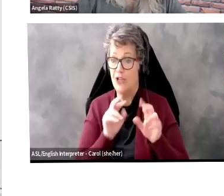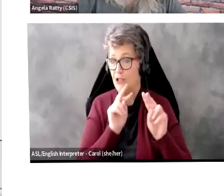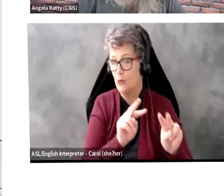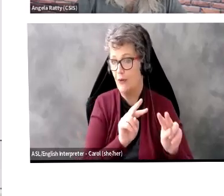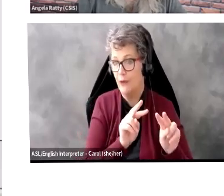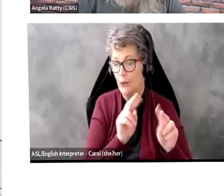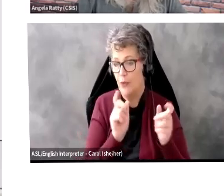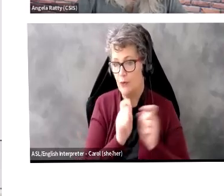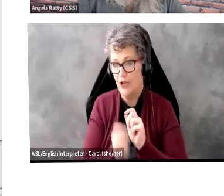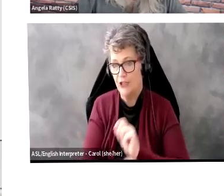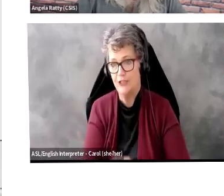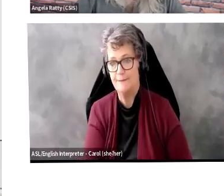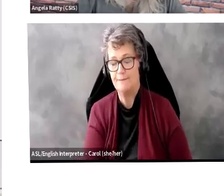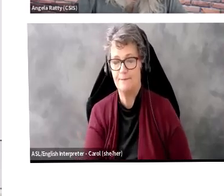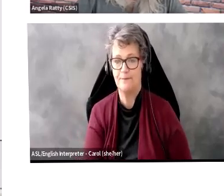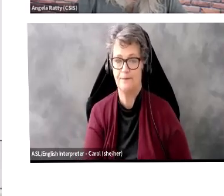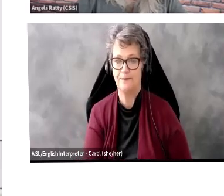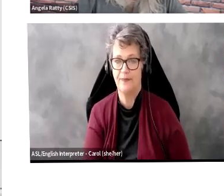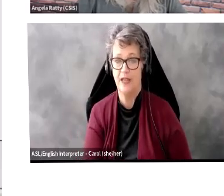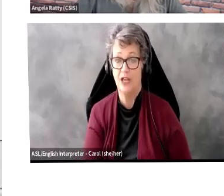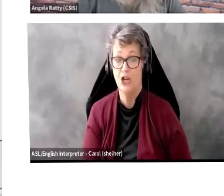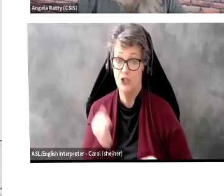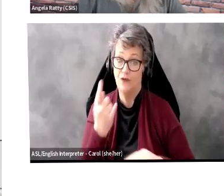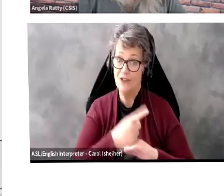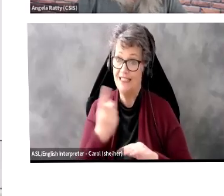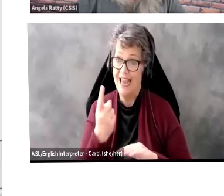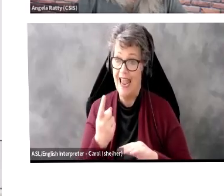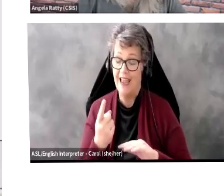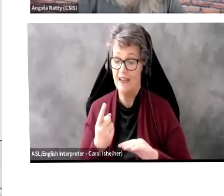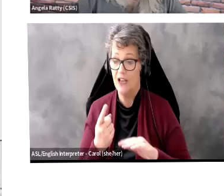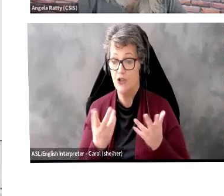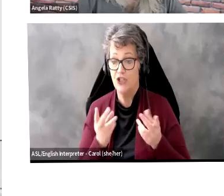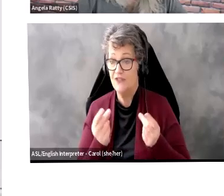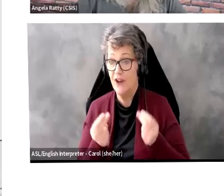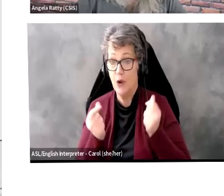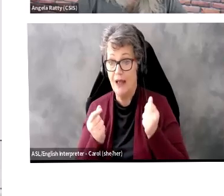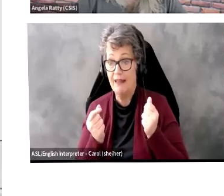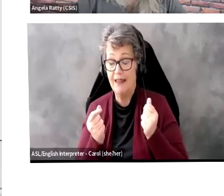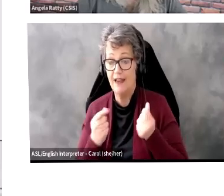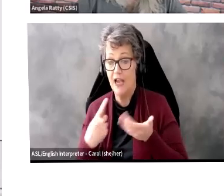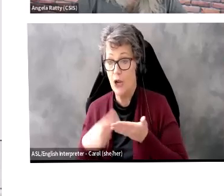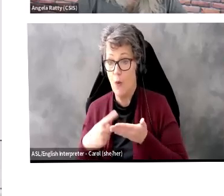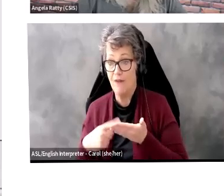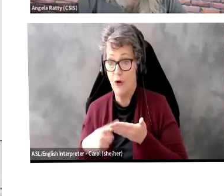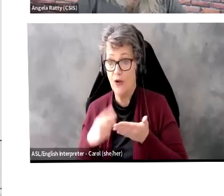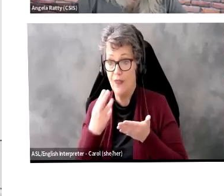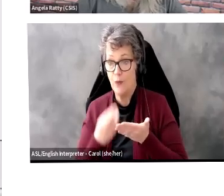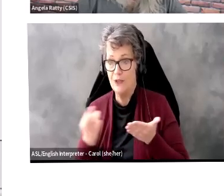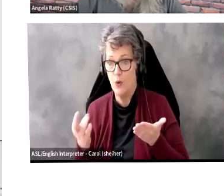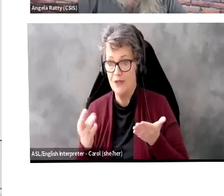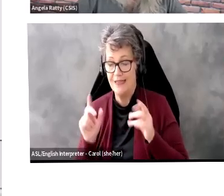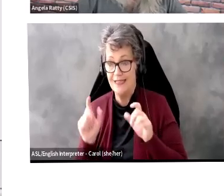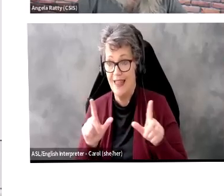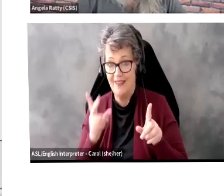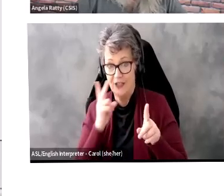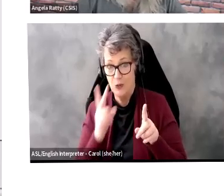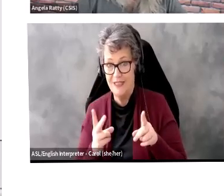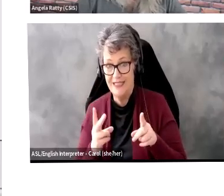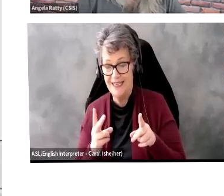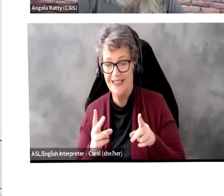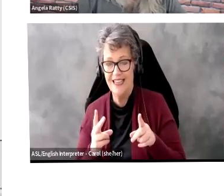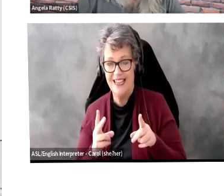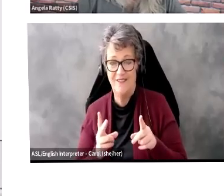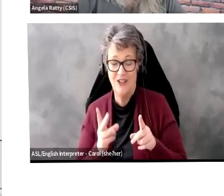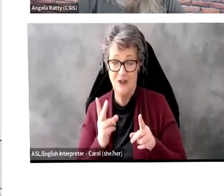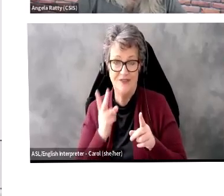review those changes. So for today, we're just really quickly going to go over the resources slide that you've seen if you've been to any of